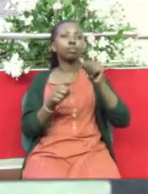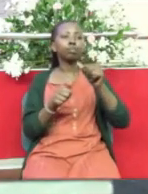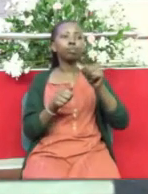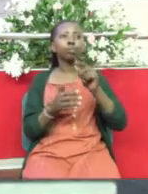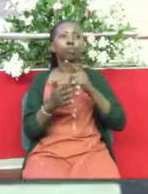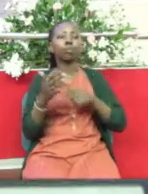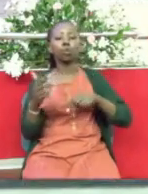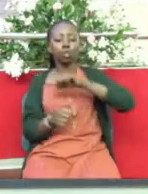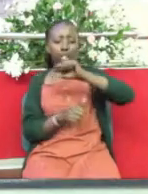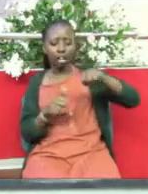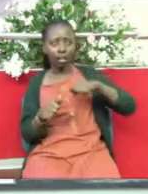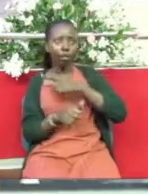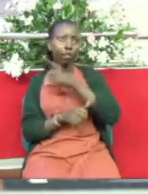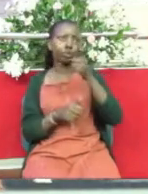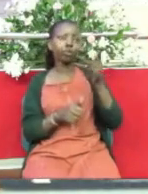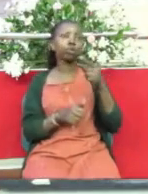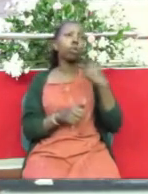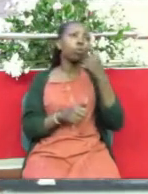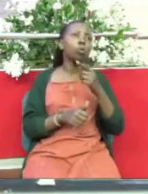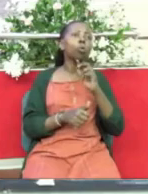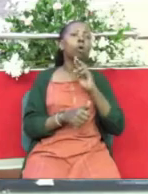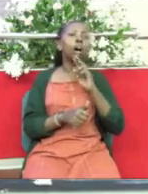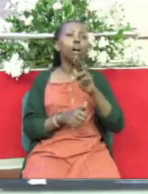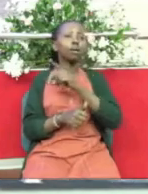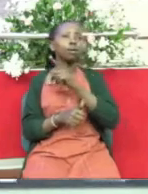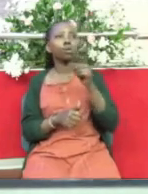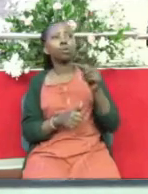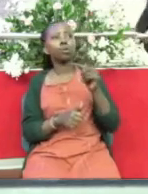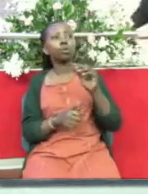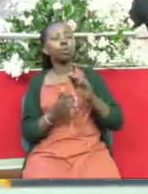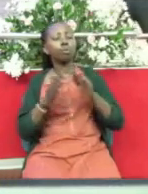na yale mambo ambayo yamekuzunguka. Who are you? Wewe ni nani? Oh great